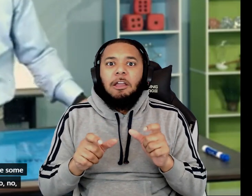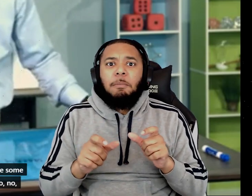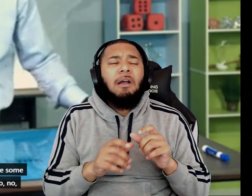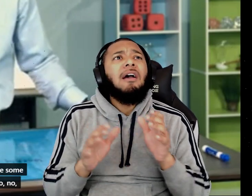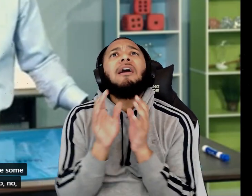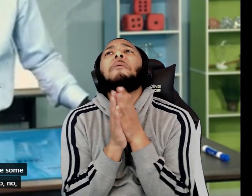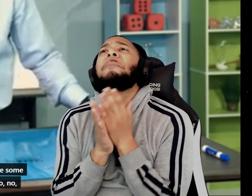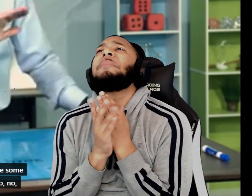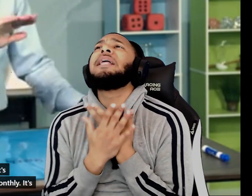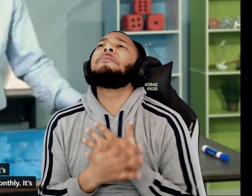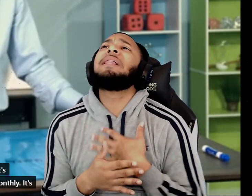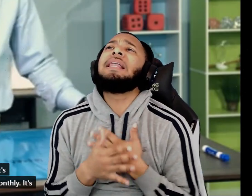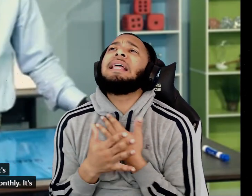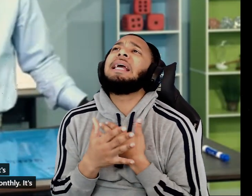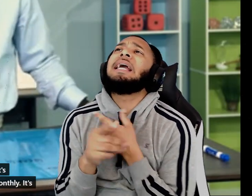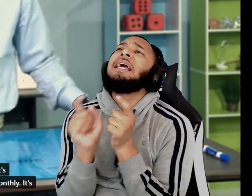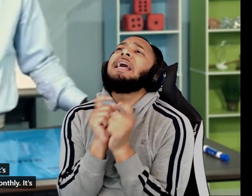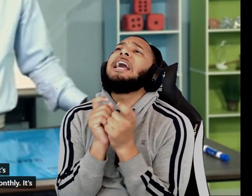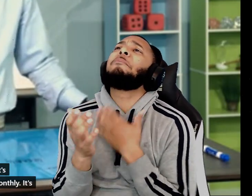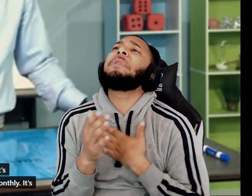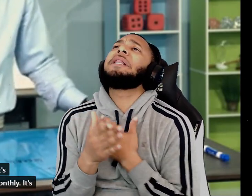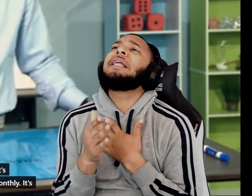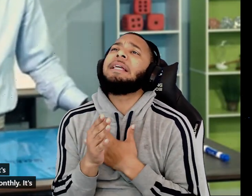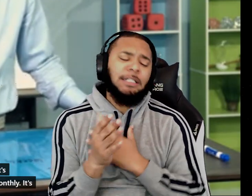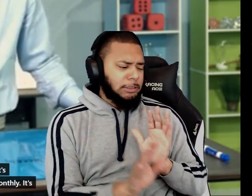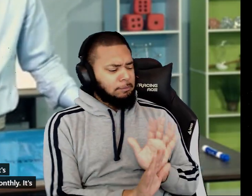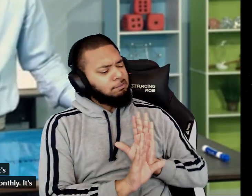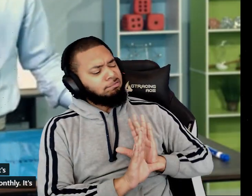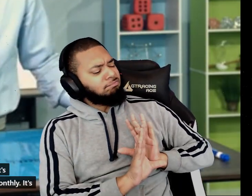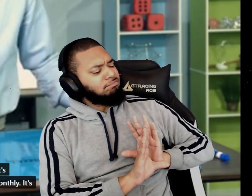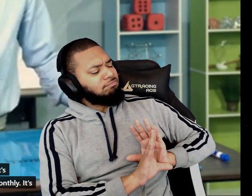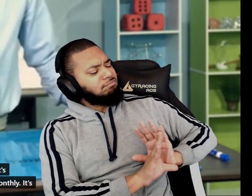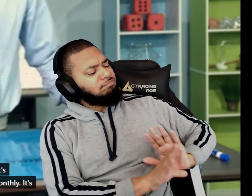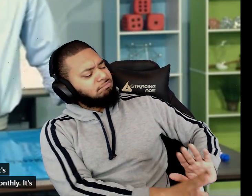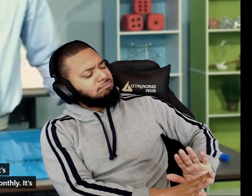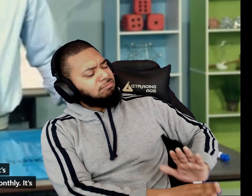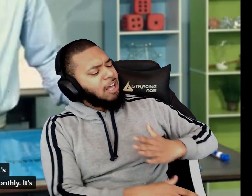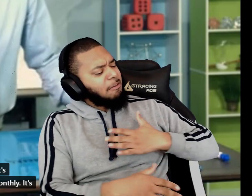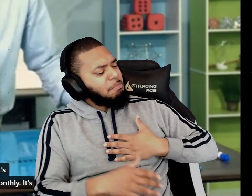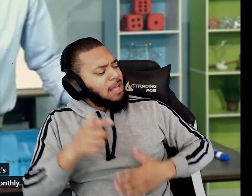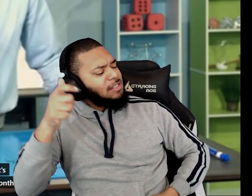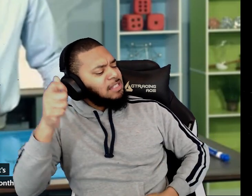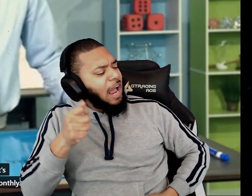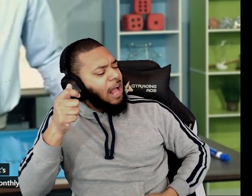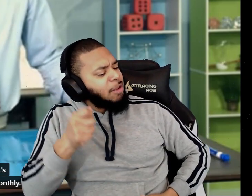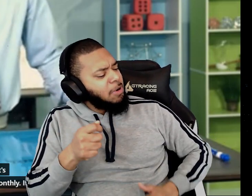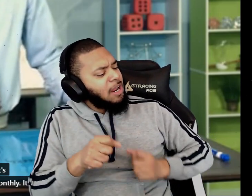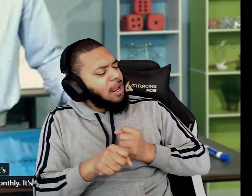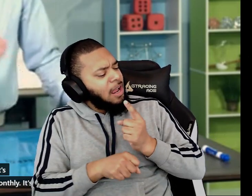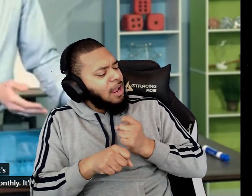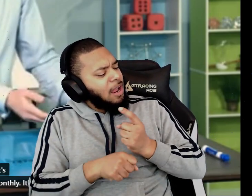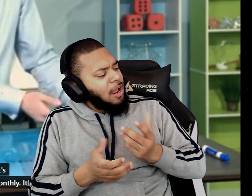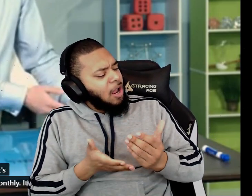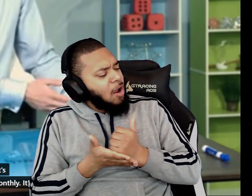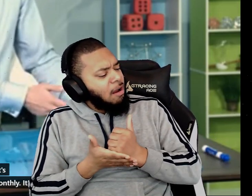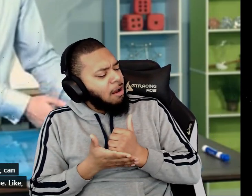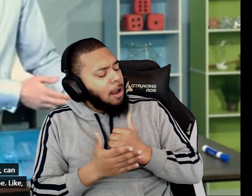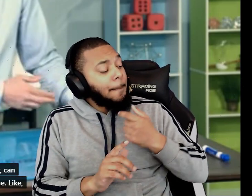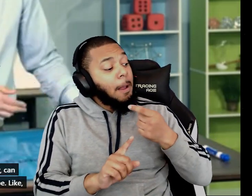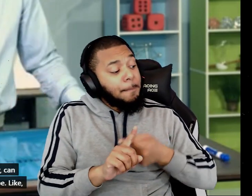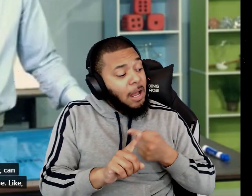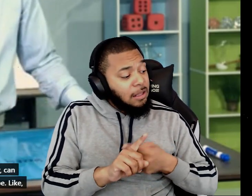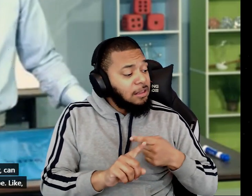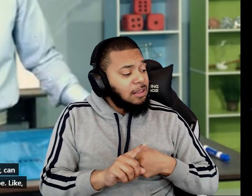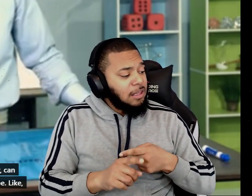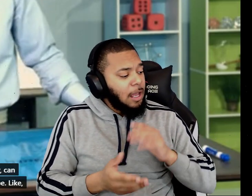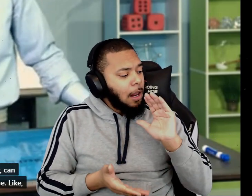your 42,000? You're like, no, that's my salary. That's annual. Monthly, it's